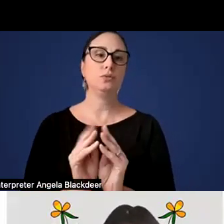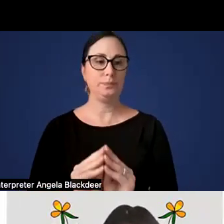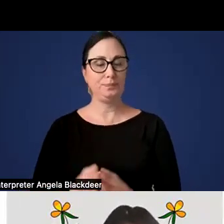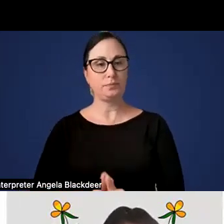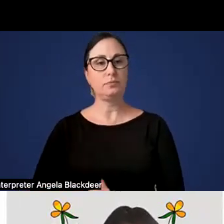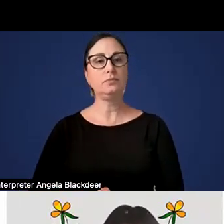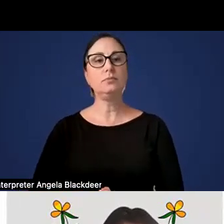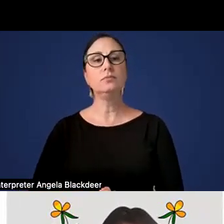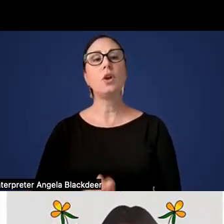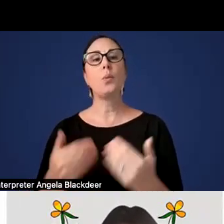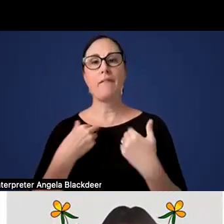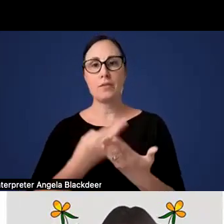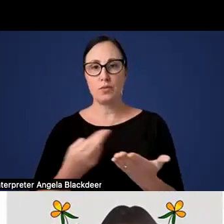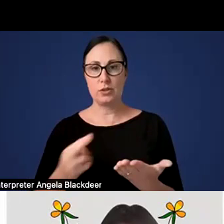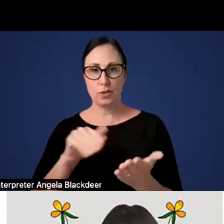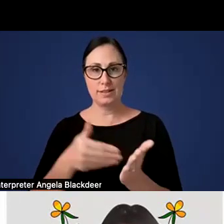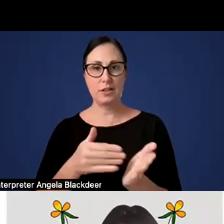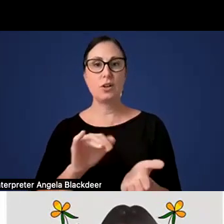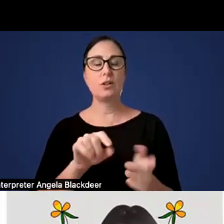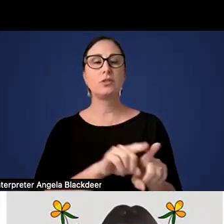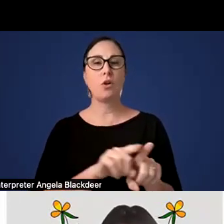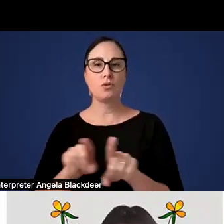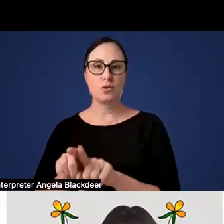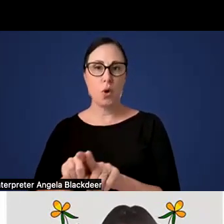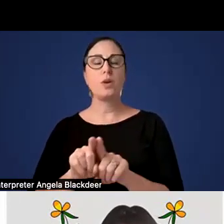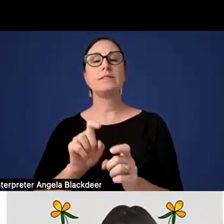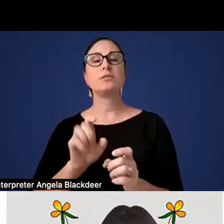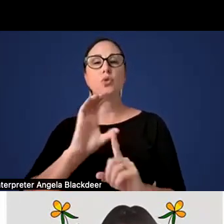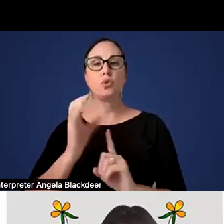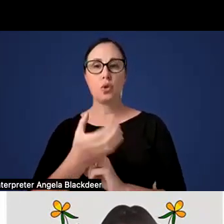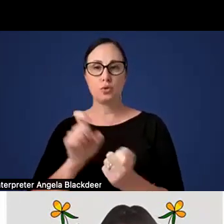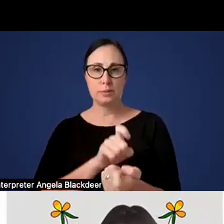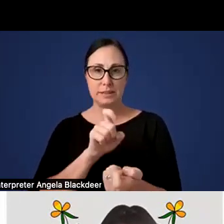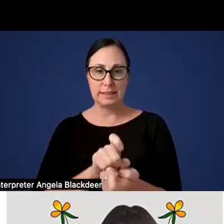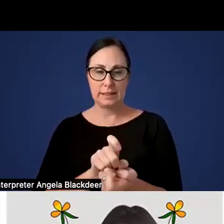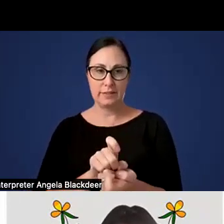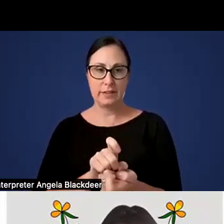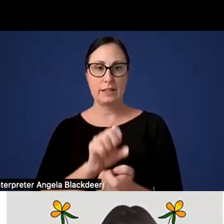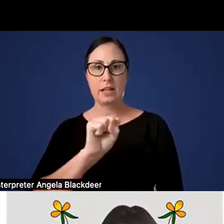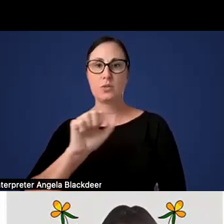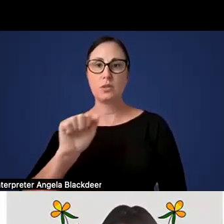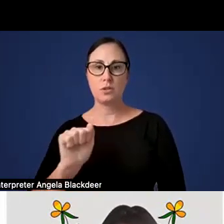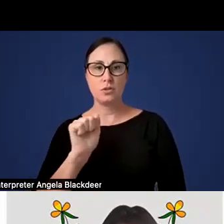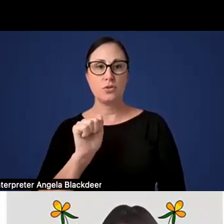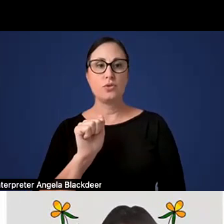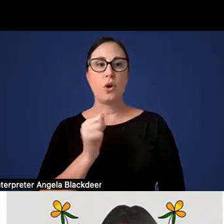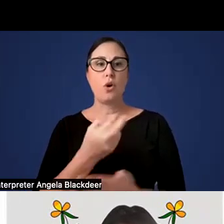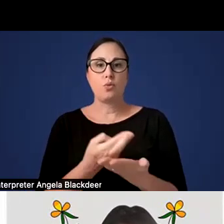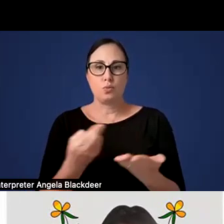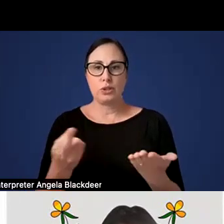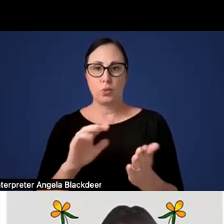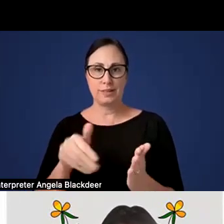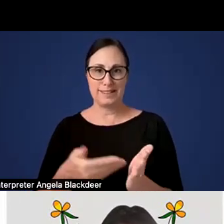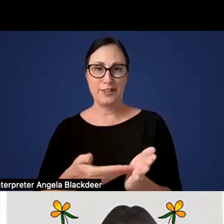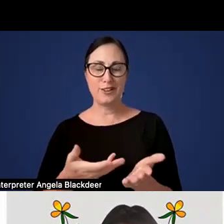which is a culturally specific sexual assault resource center. And I am thrilled and honored every